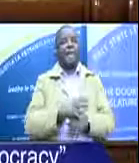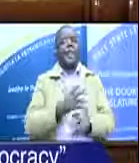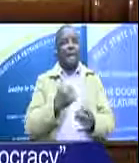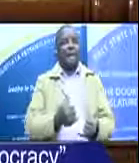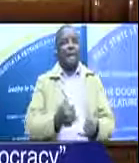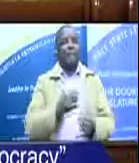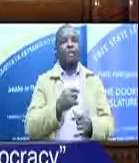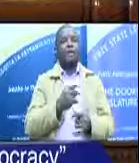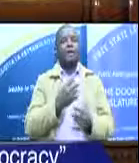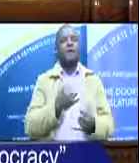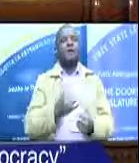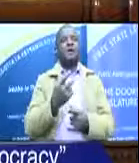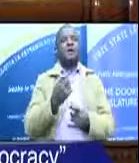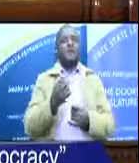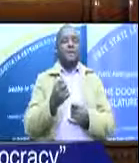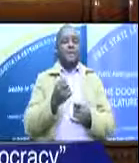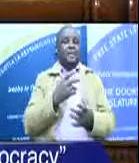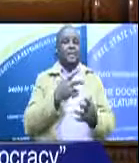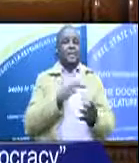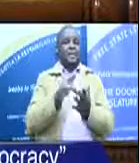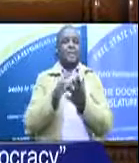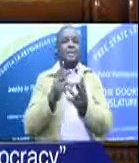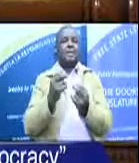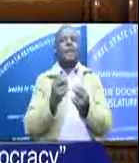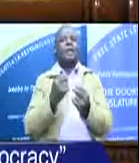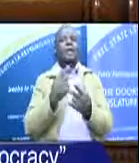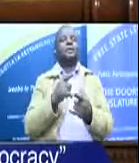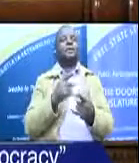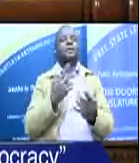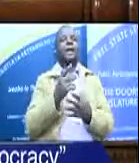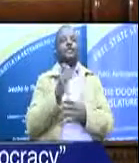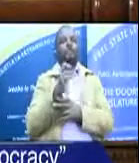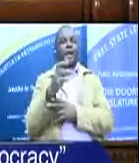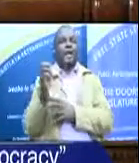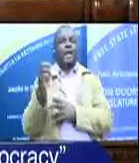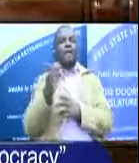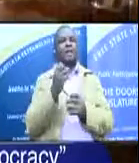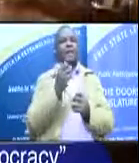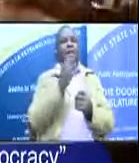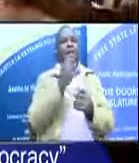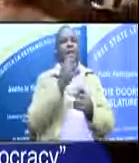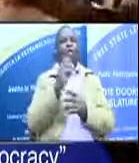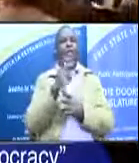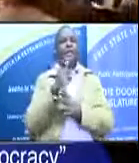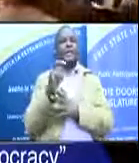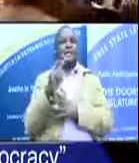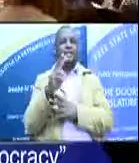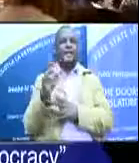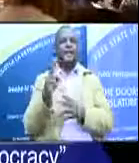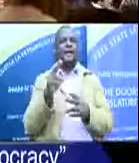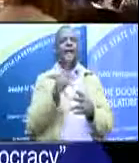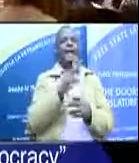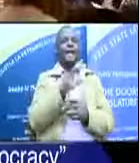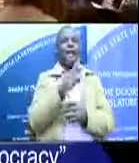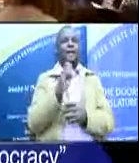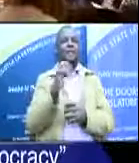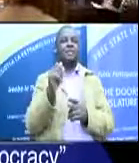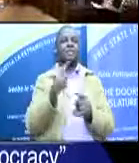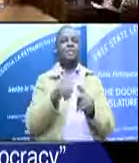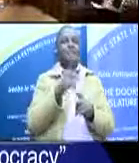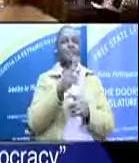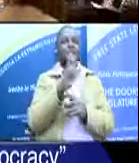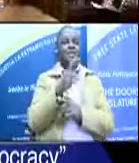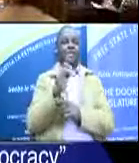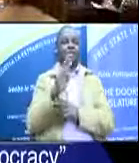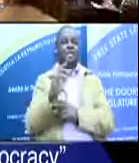operationalize new EMS stations on satellite model in Tueling, Orangeville, Fredefort, Clarence, and Ventersburg. In